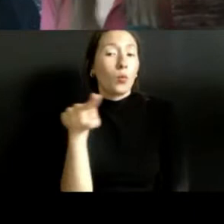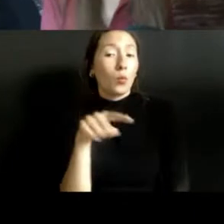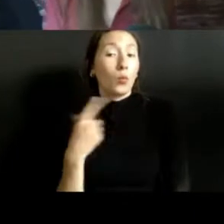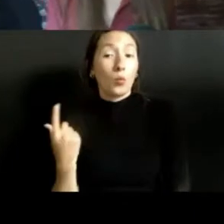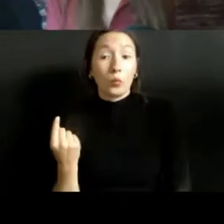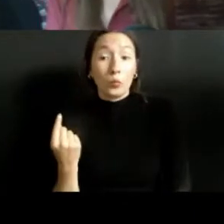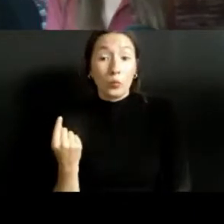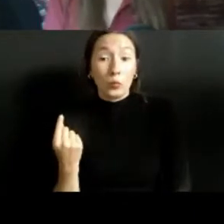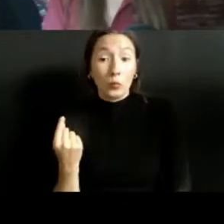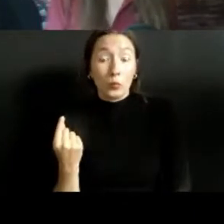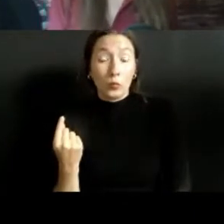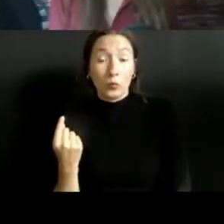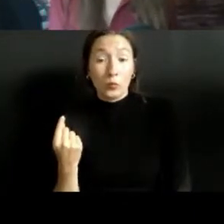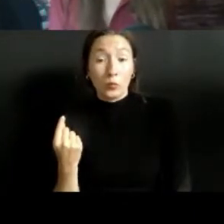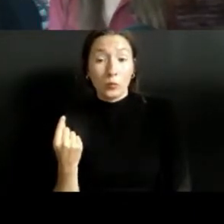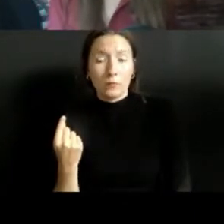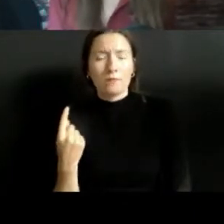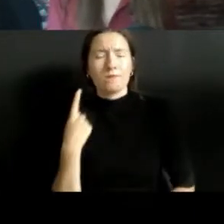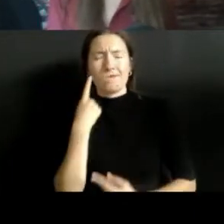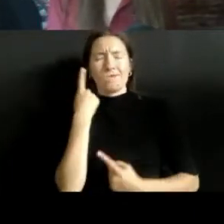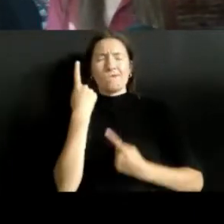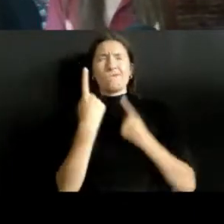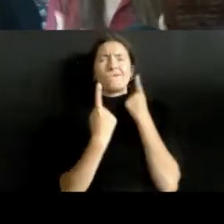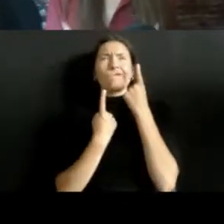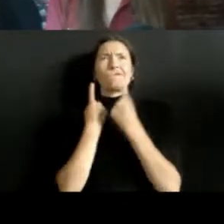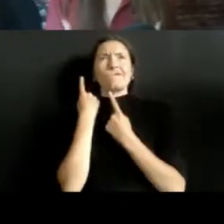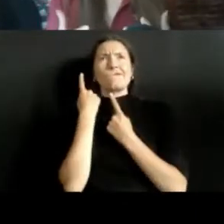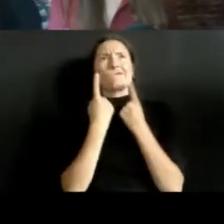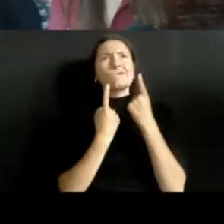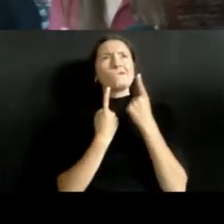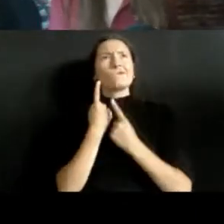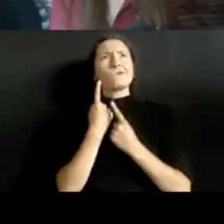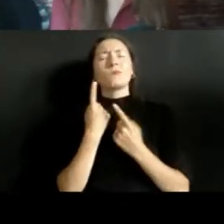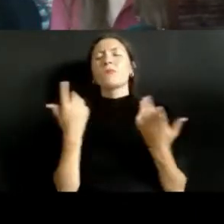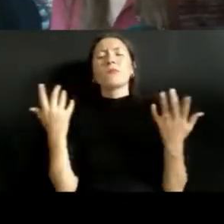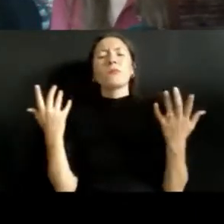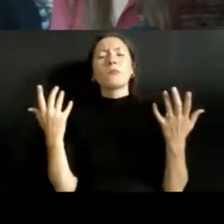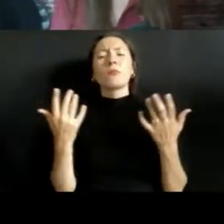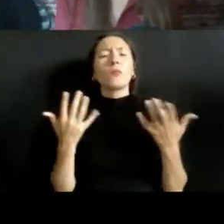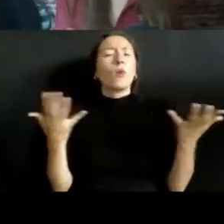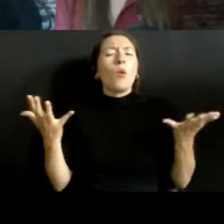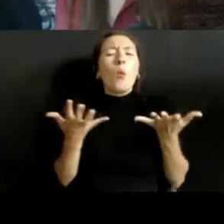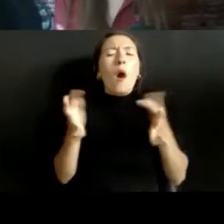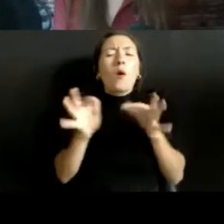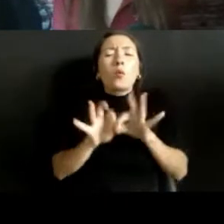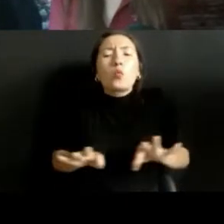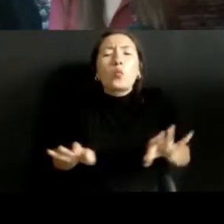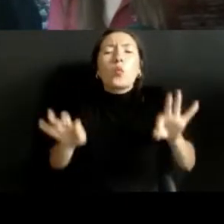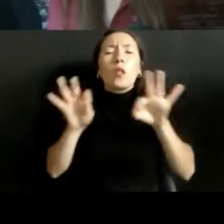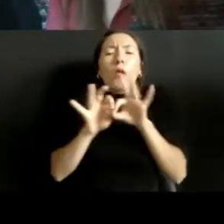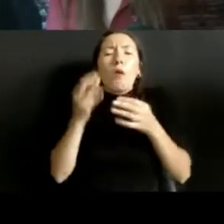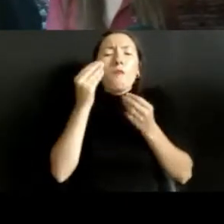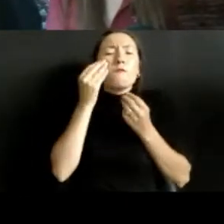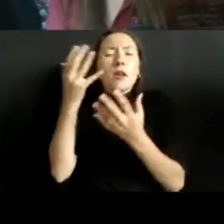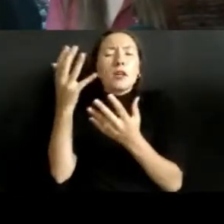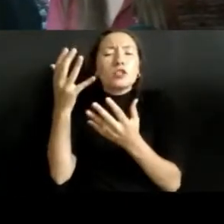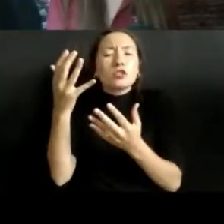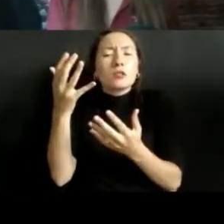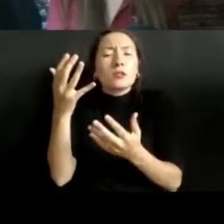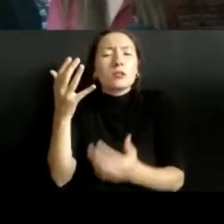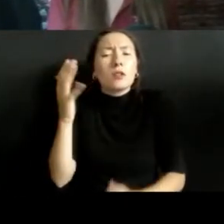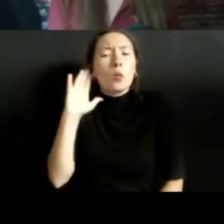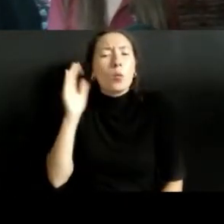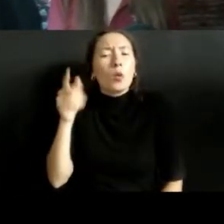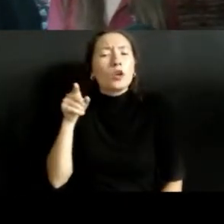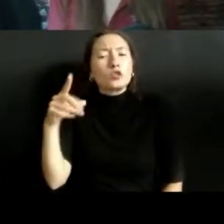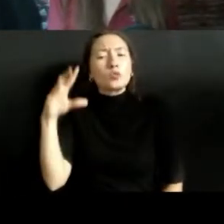I'd like you to consider what critical information would you lose if you couldn't see